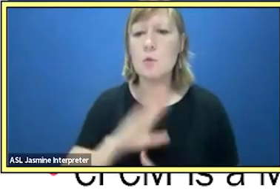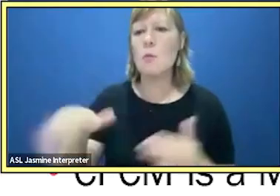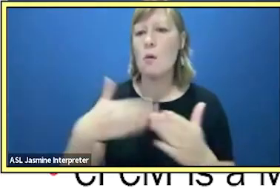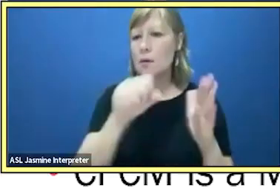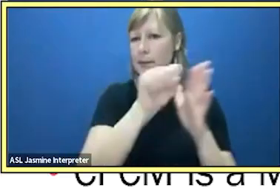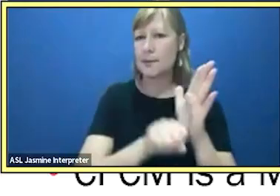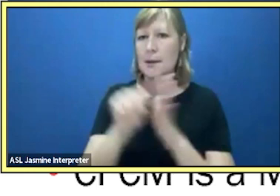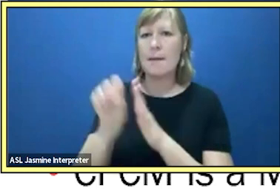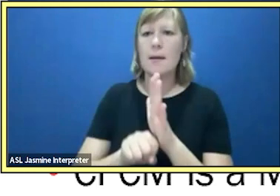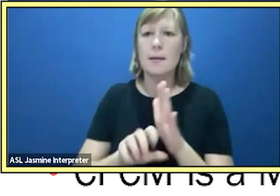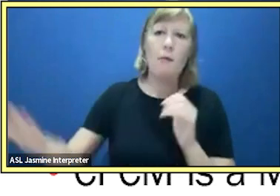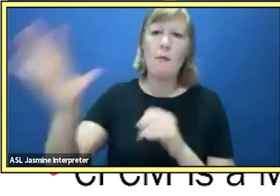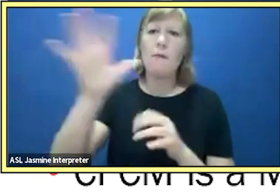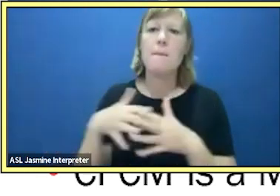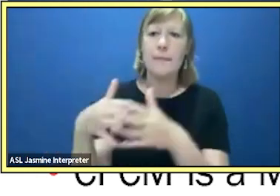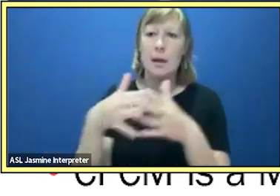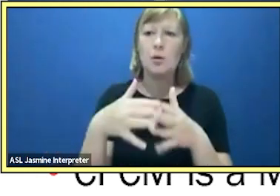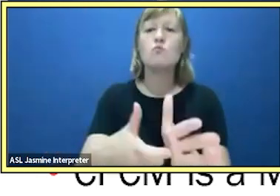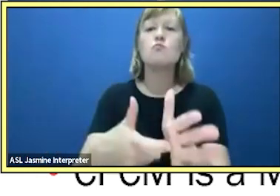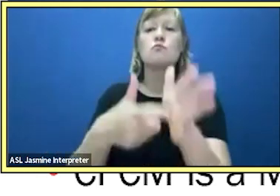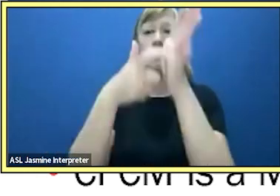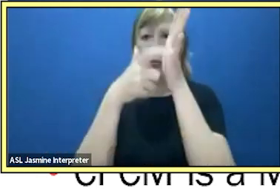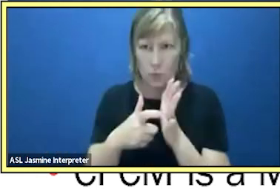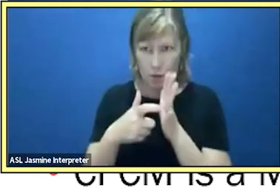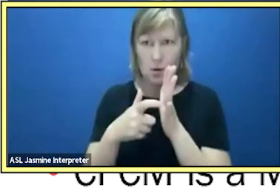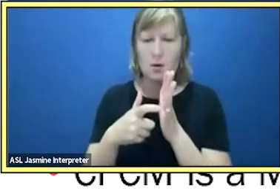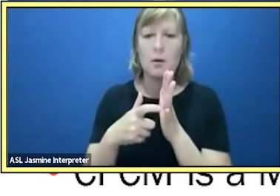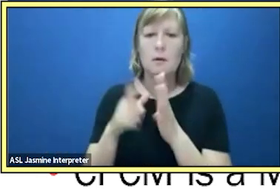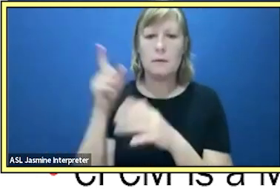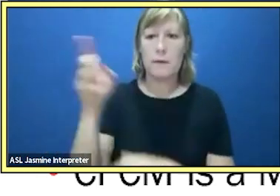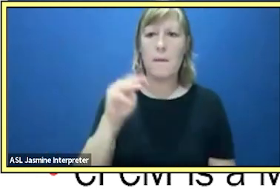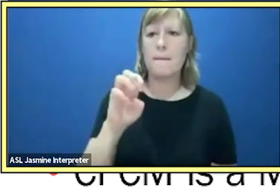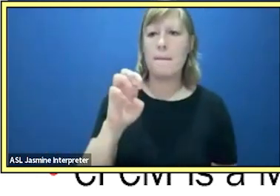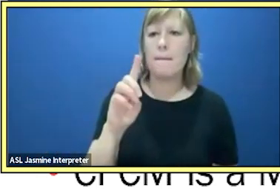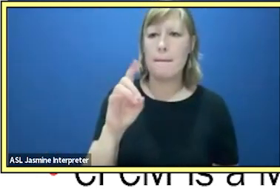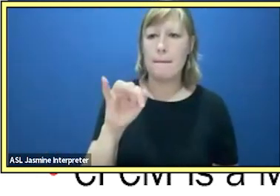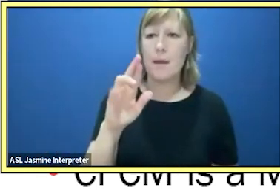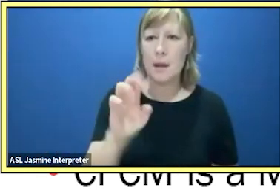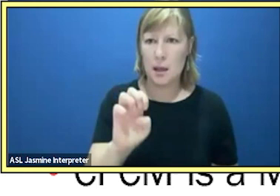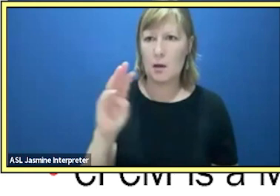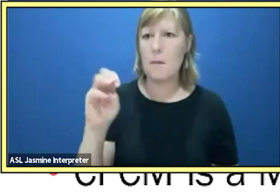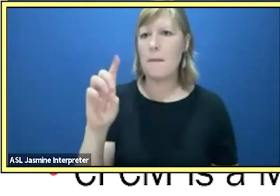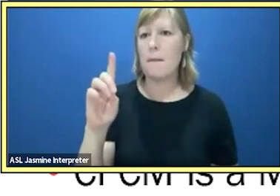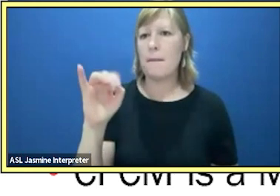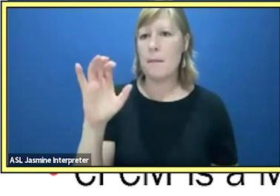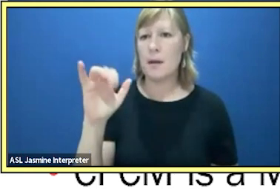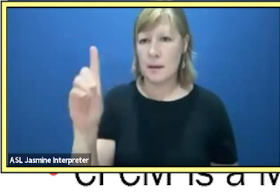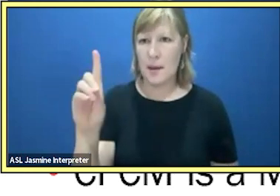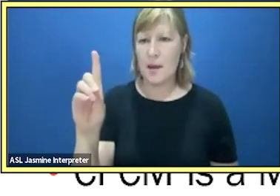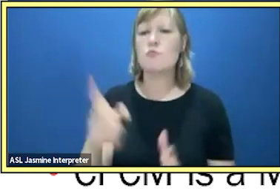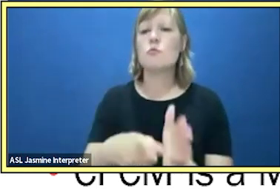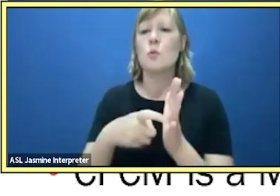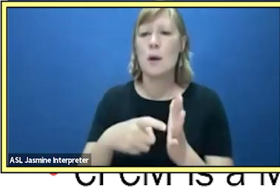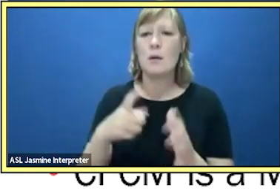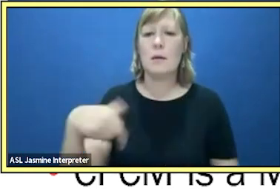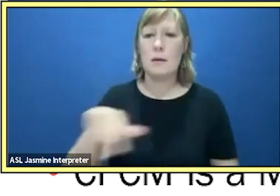All states in the United States are required by the Centers for Medicaid and Medicare Services to